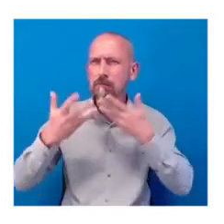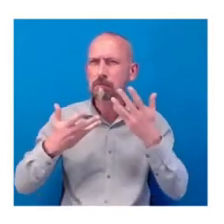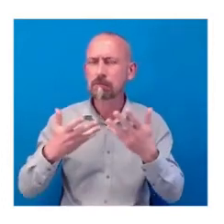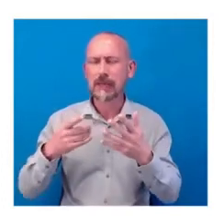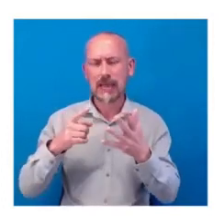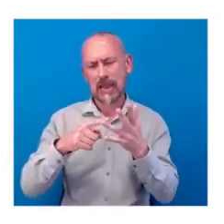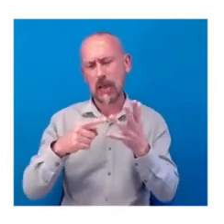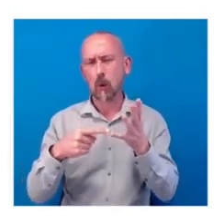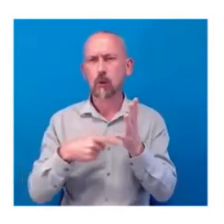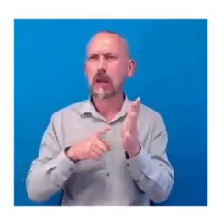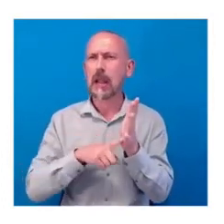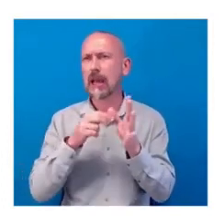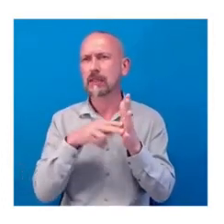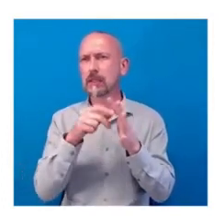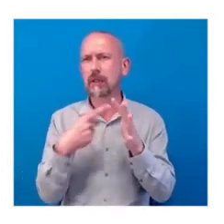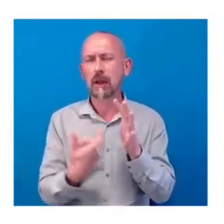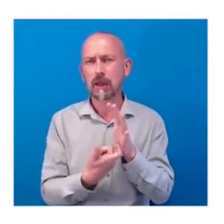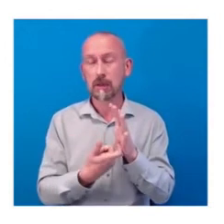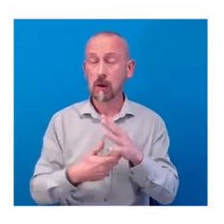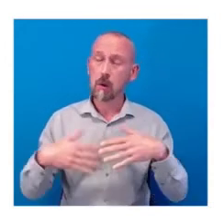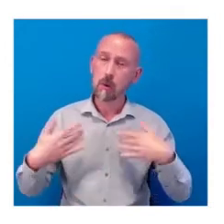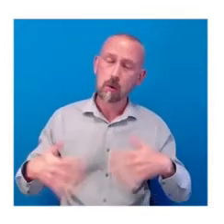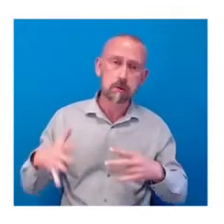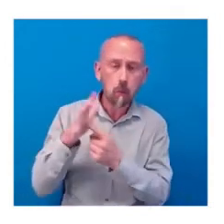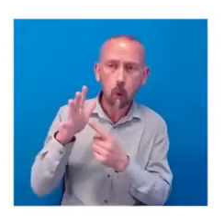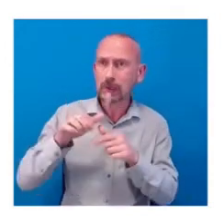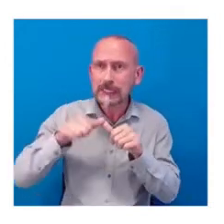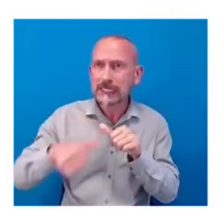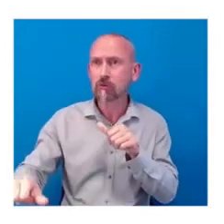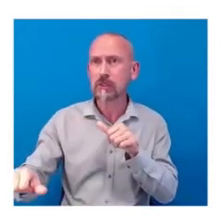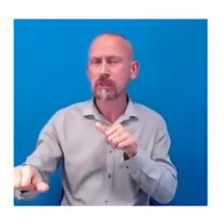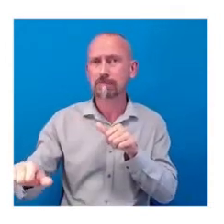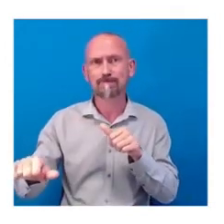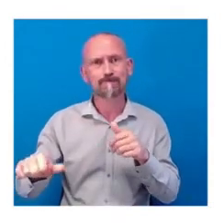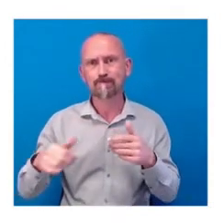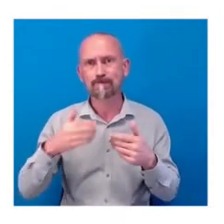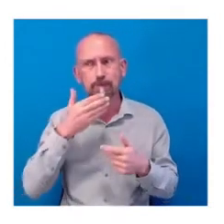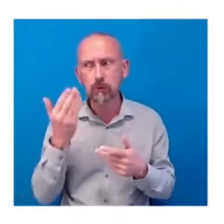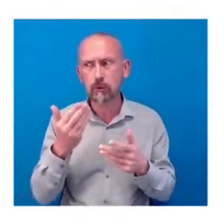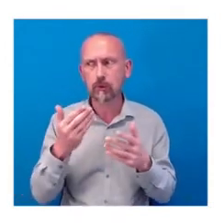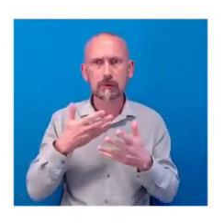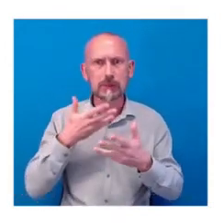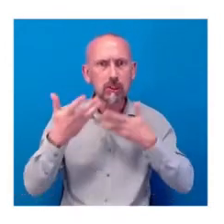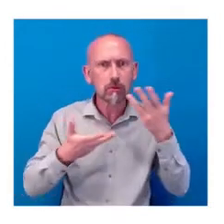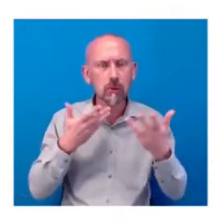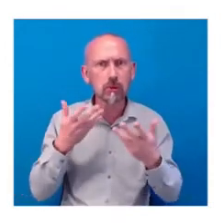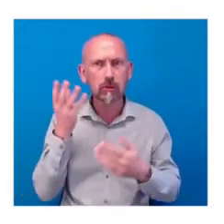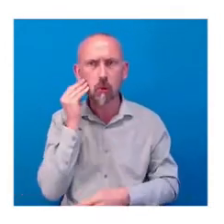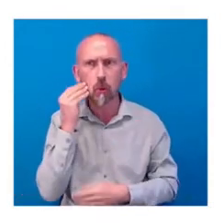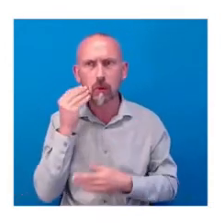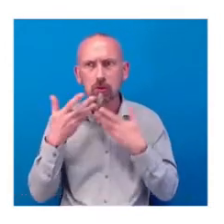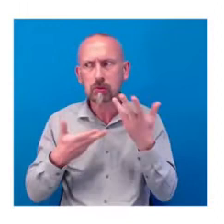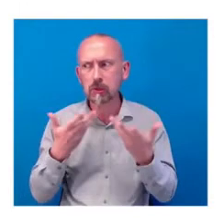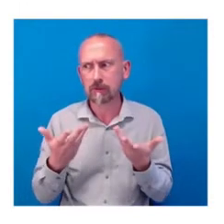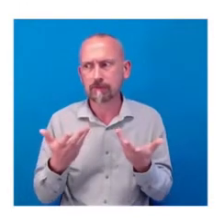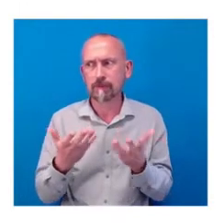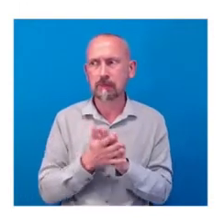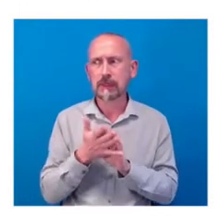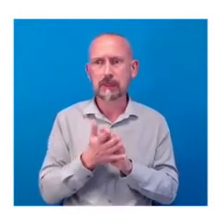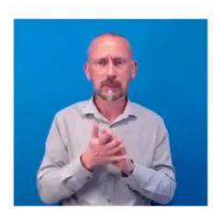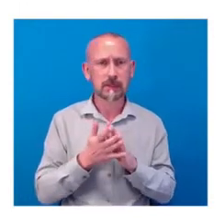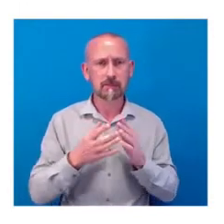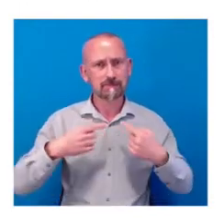audio description. So absolutely there, you know, this is where, you know, the BBC, and I'm sure everyone else, you know, we should have our